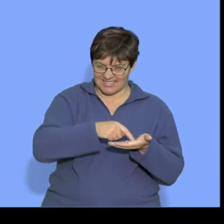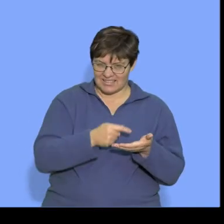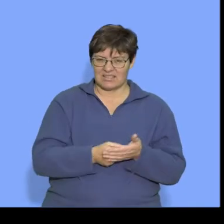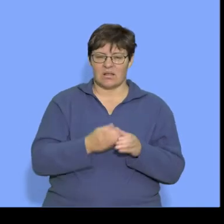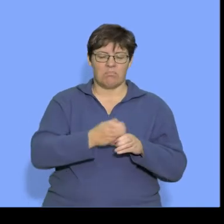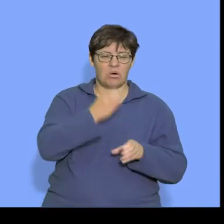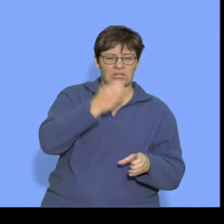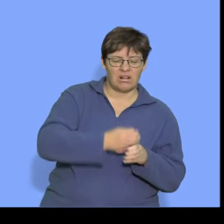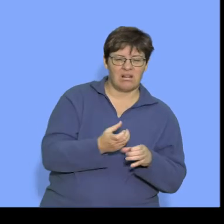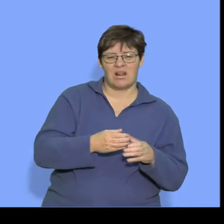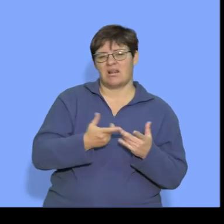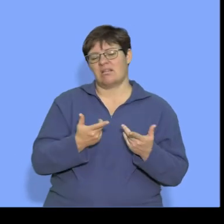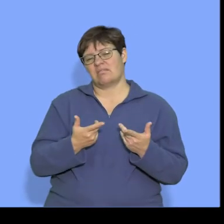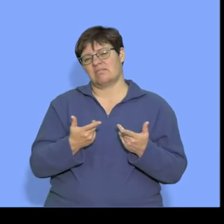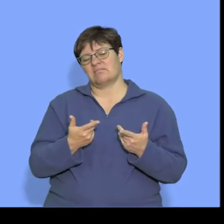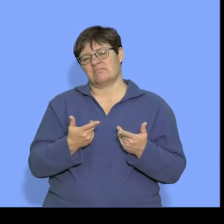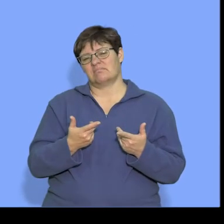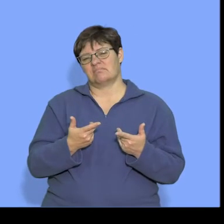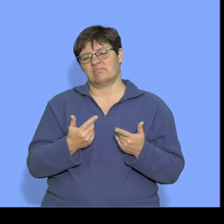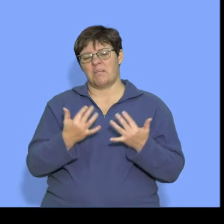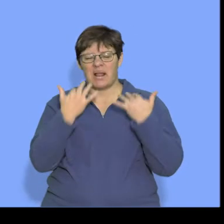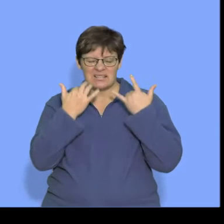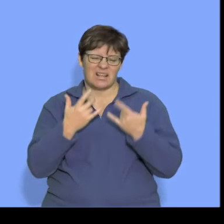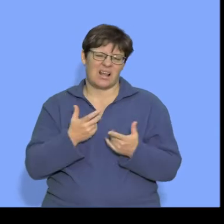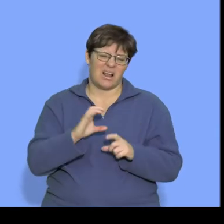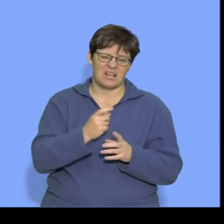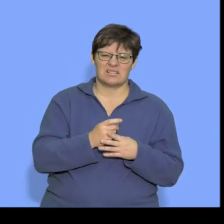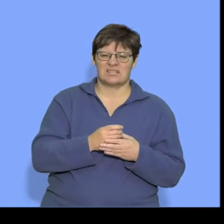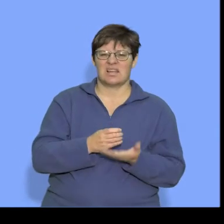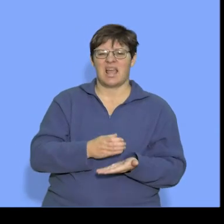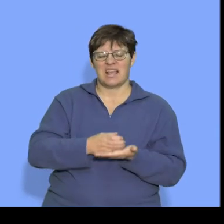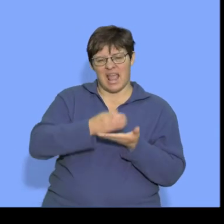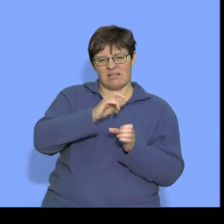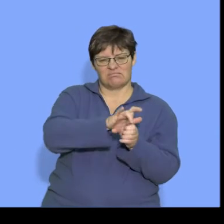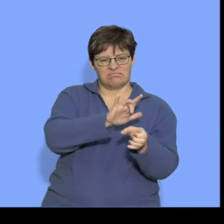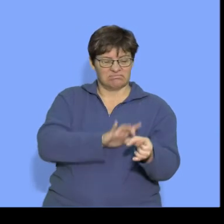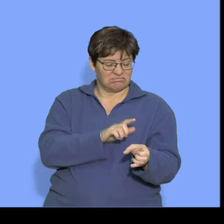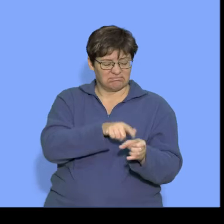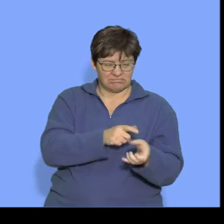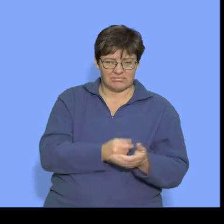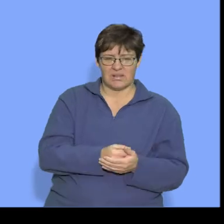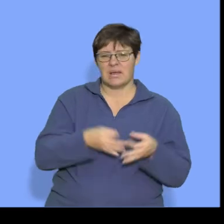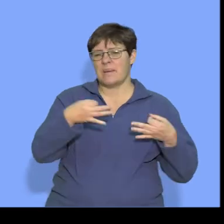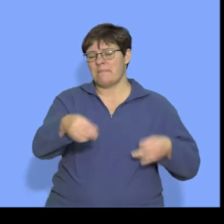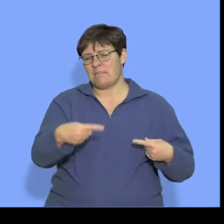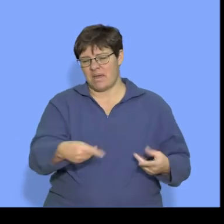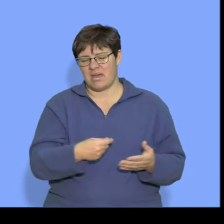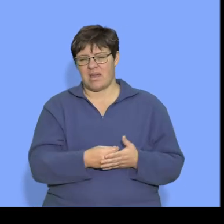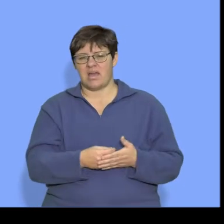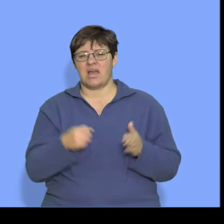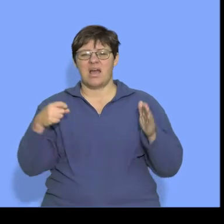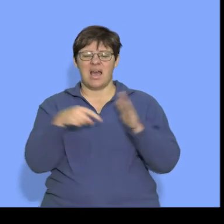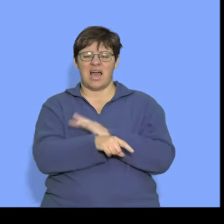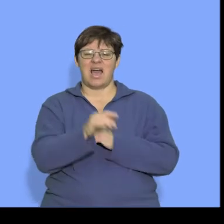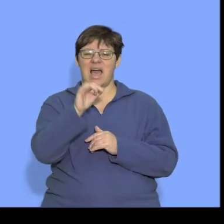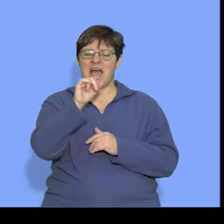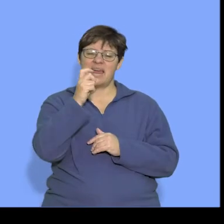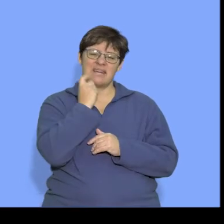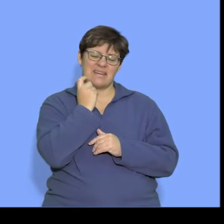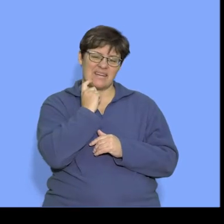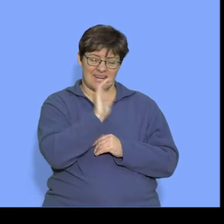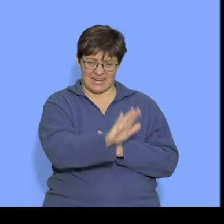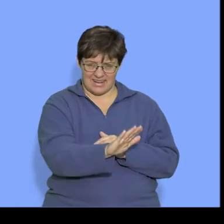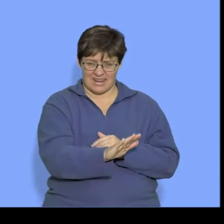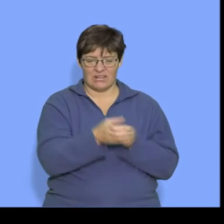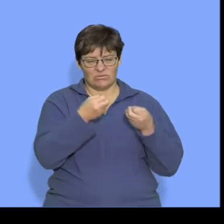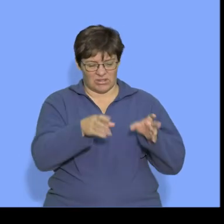plus plastic and glass, cans, your aluminum cans, paper, scrap iron, and other trash form part